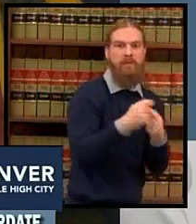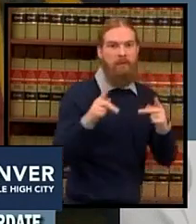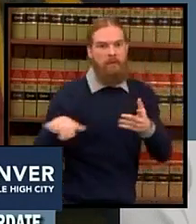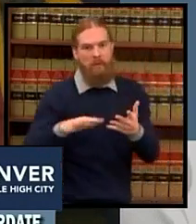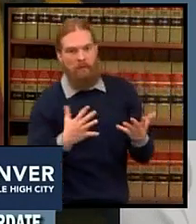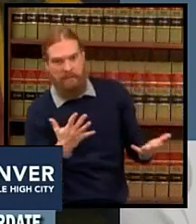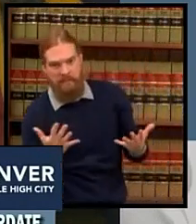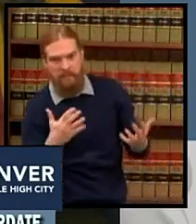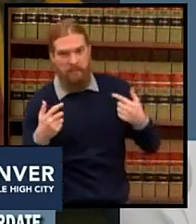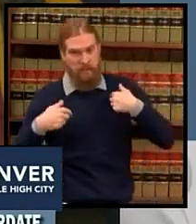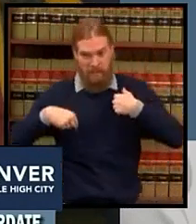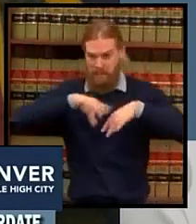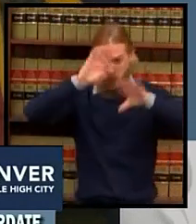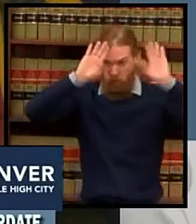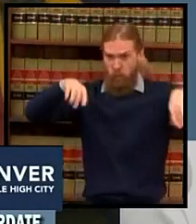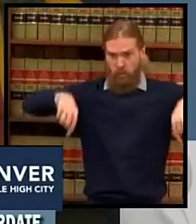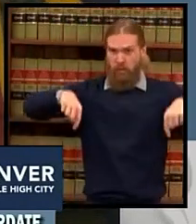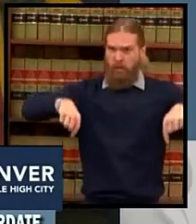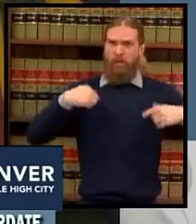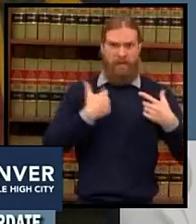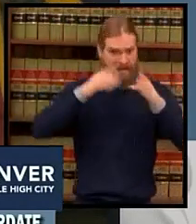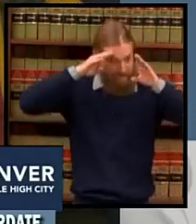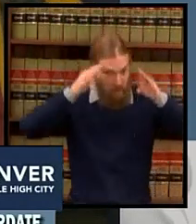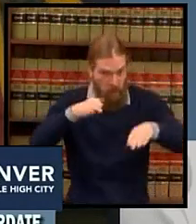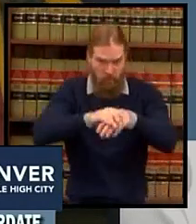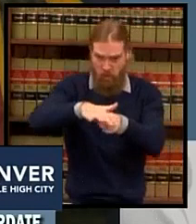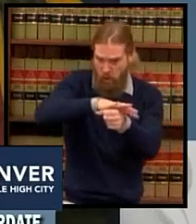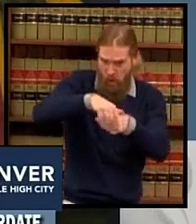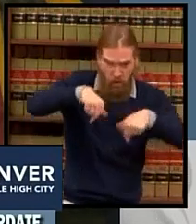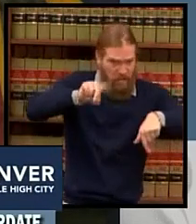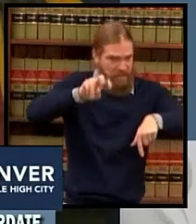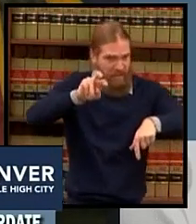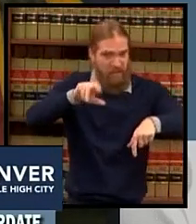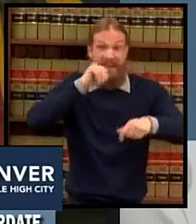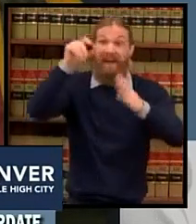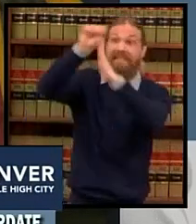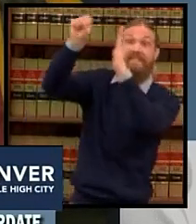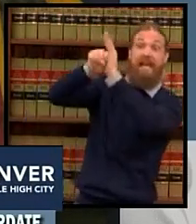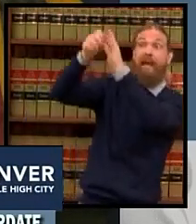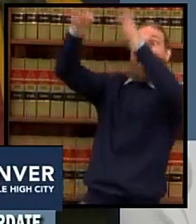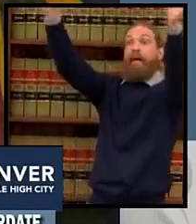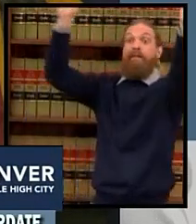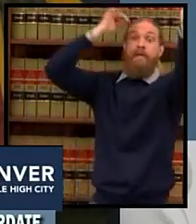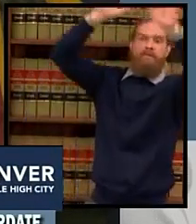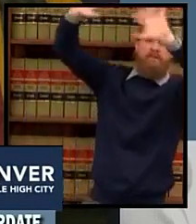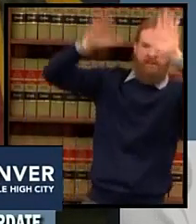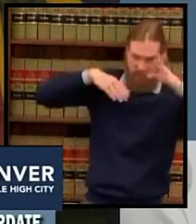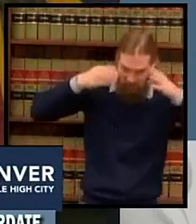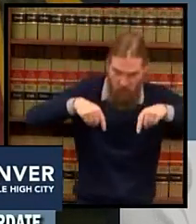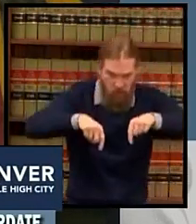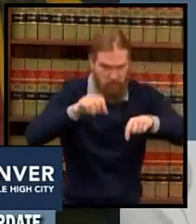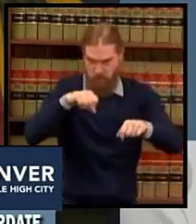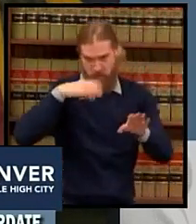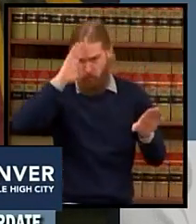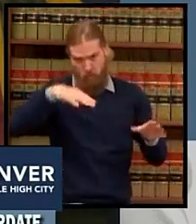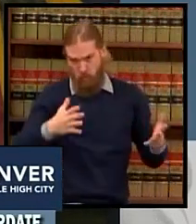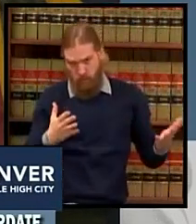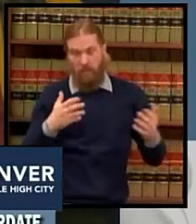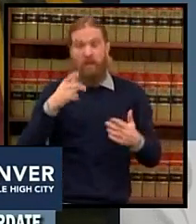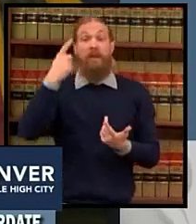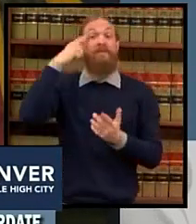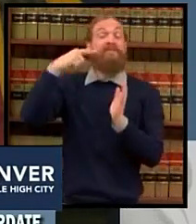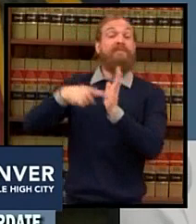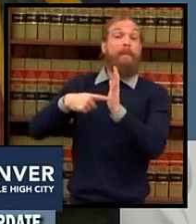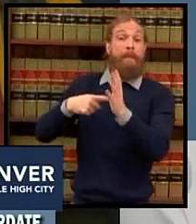as opposed to working from the state level. So our goal in recognizing, particularly, right now is a perfect example, as cold as it's getting, we got a